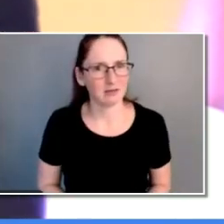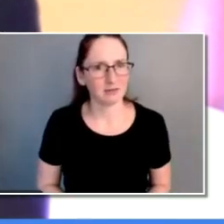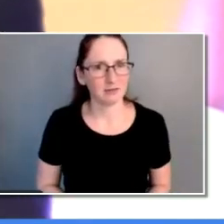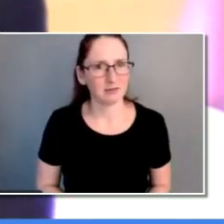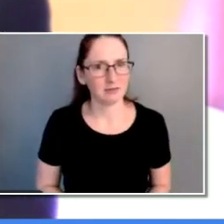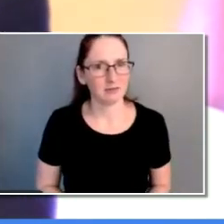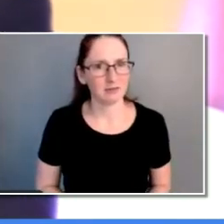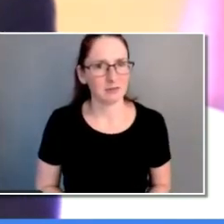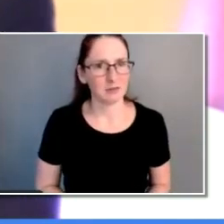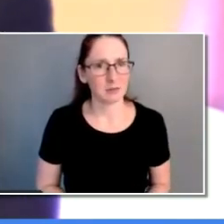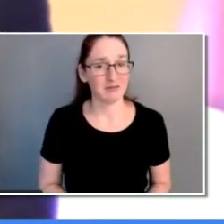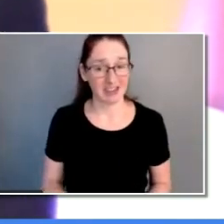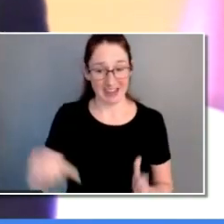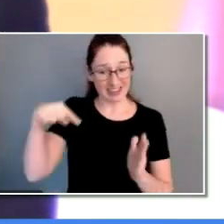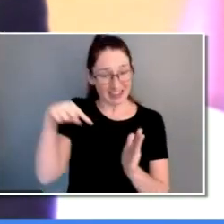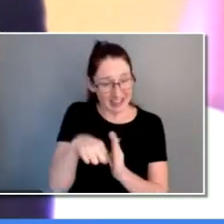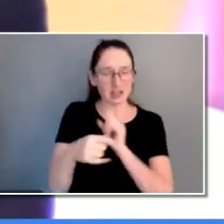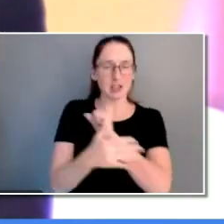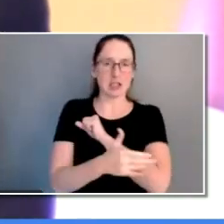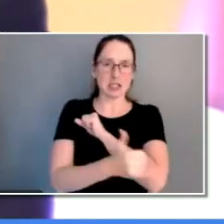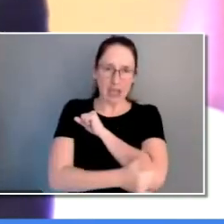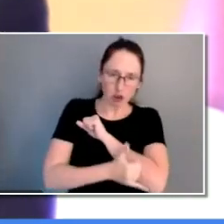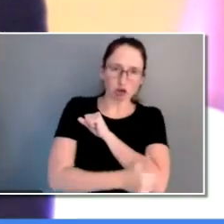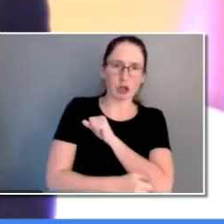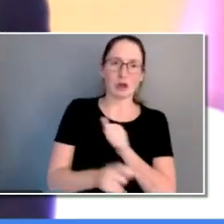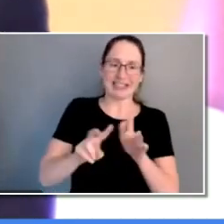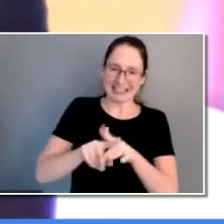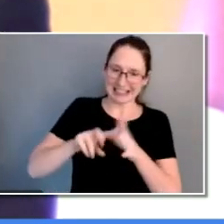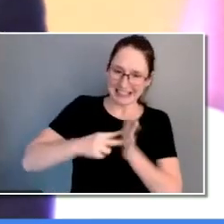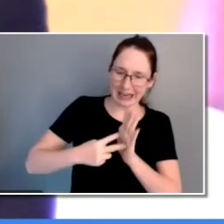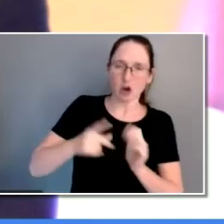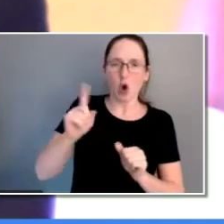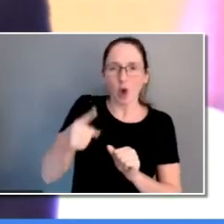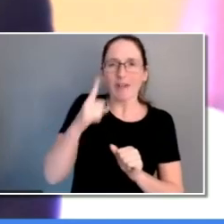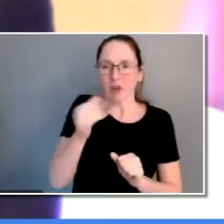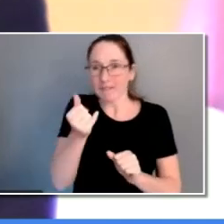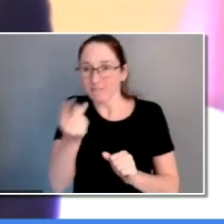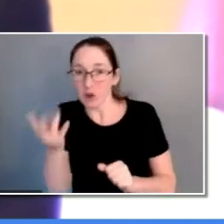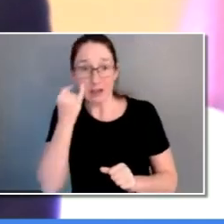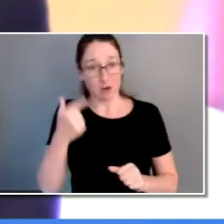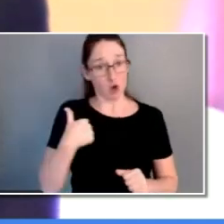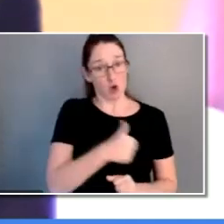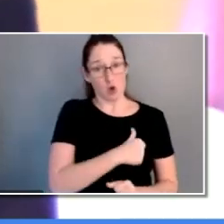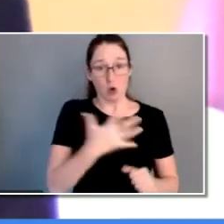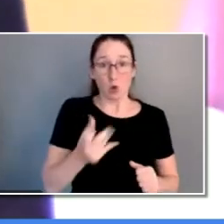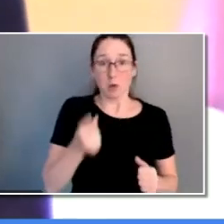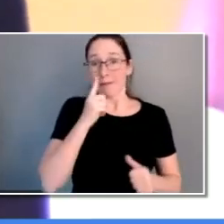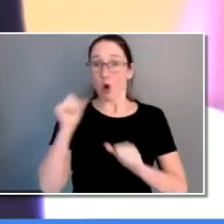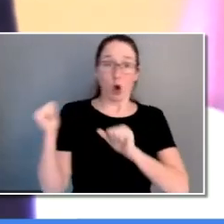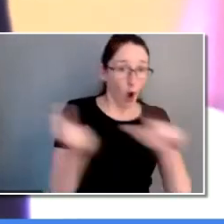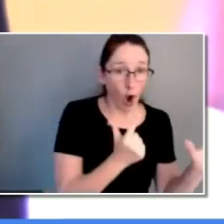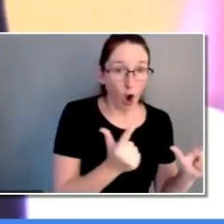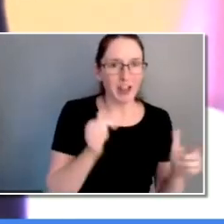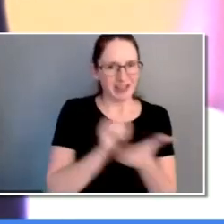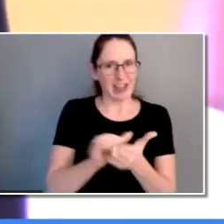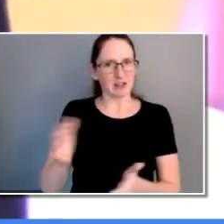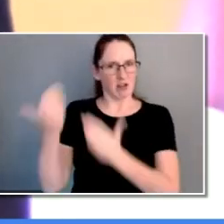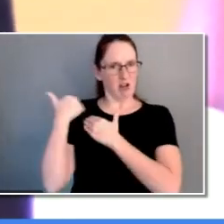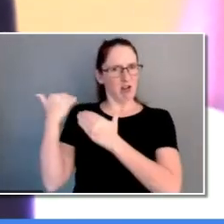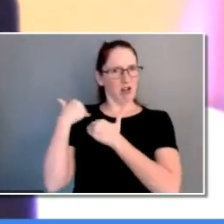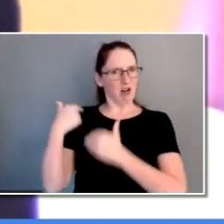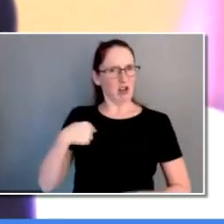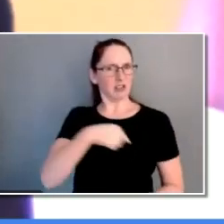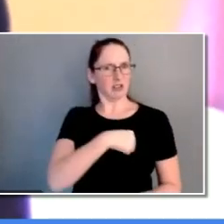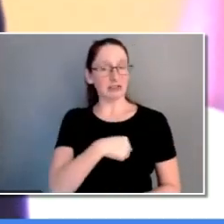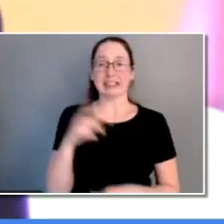This country was intended only for the few. If we want it to be for all, that's on us.